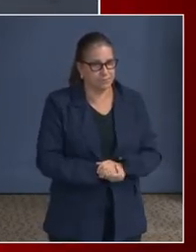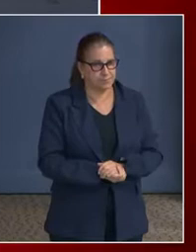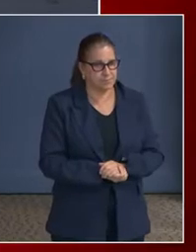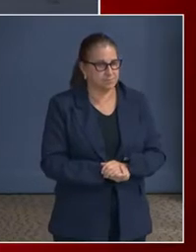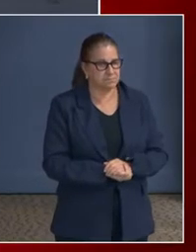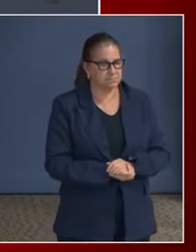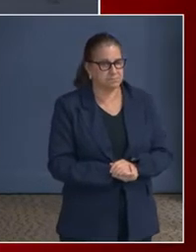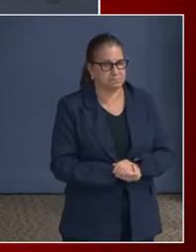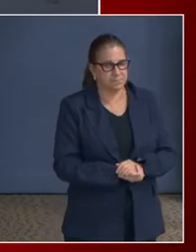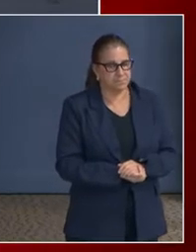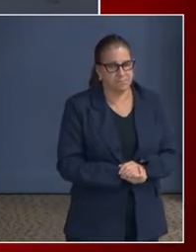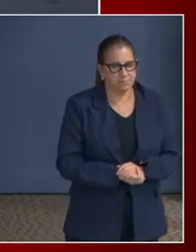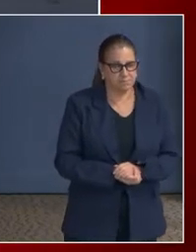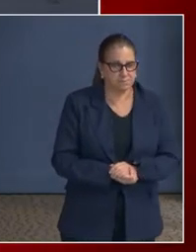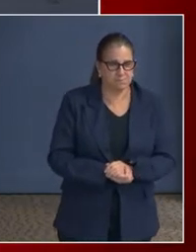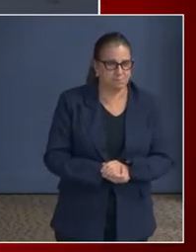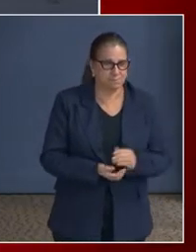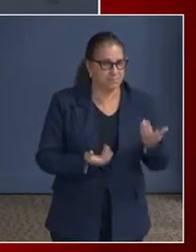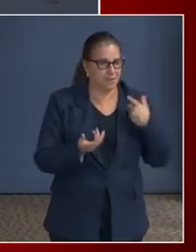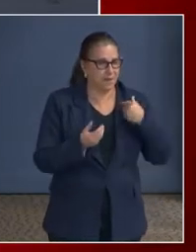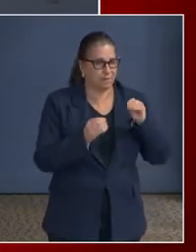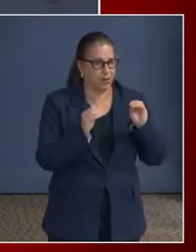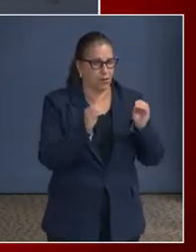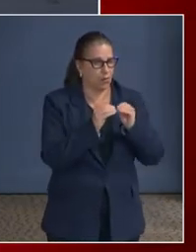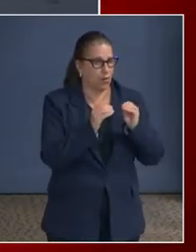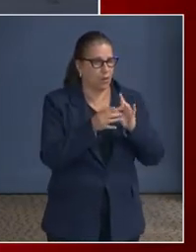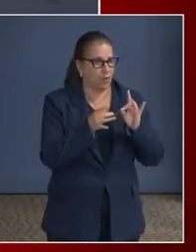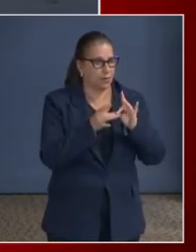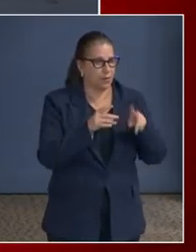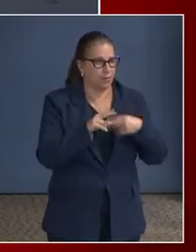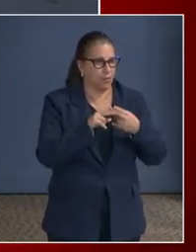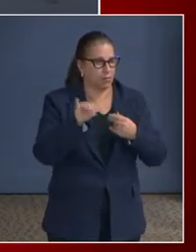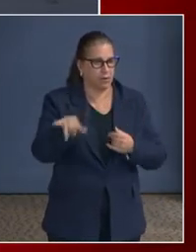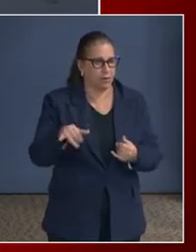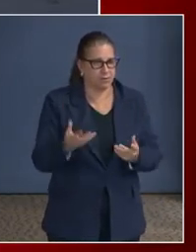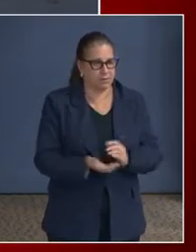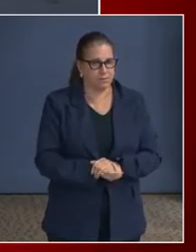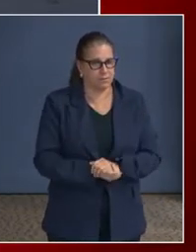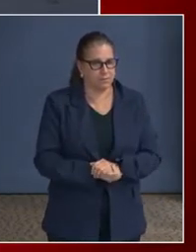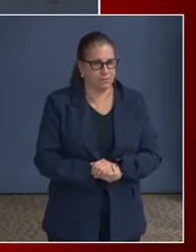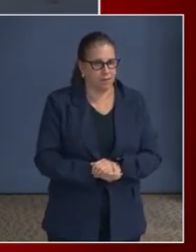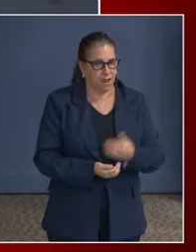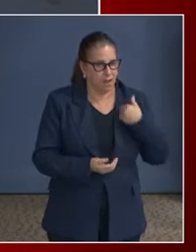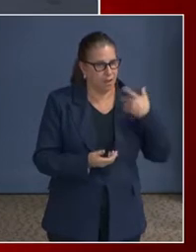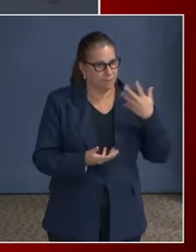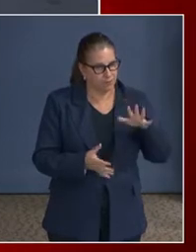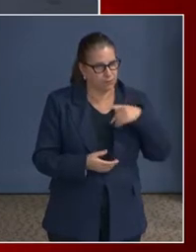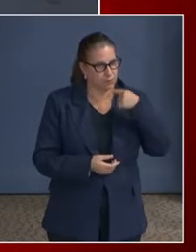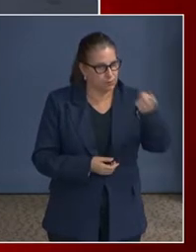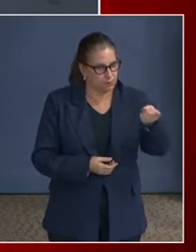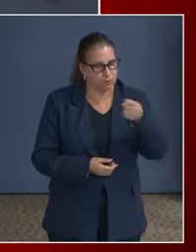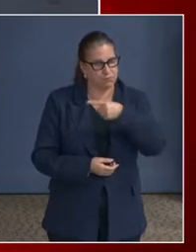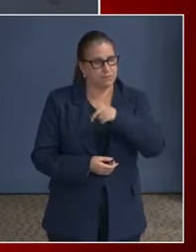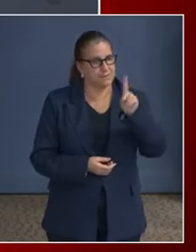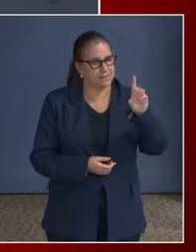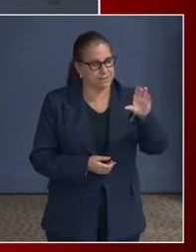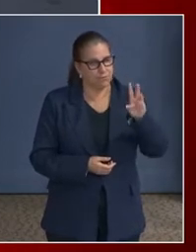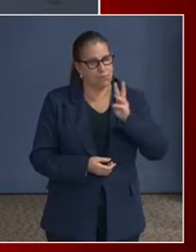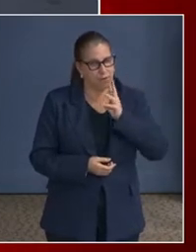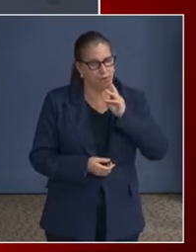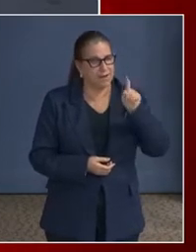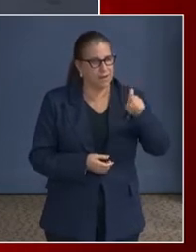about, we still have to go through all of the steps to understand what happened and how we can be of most help. So